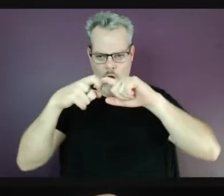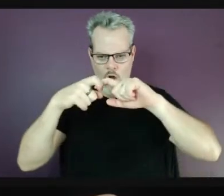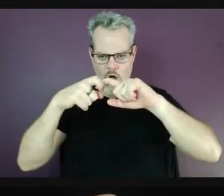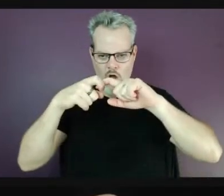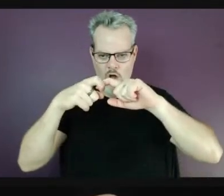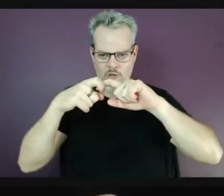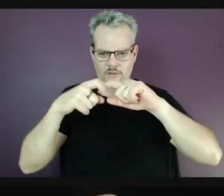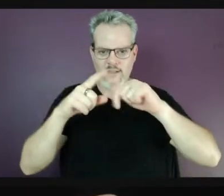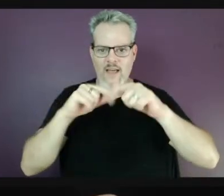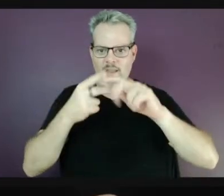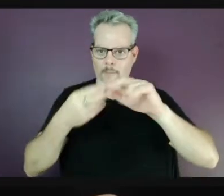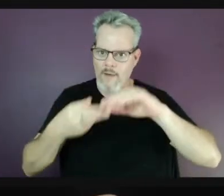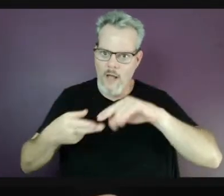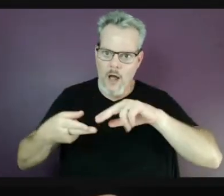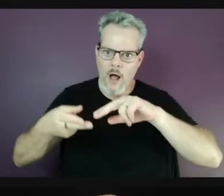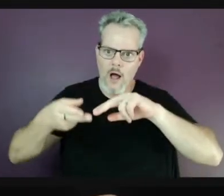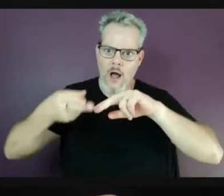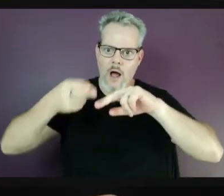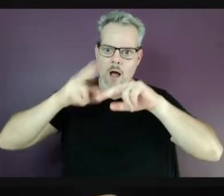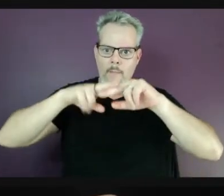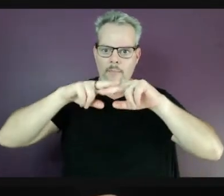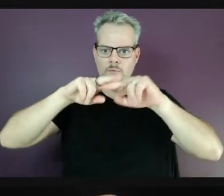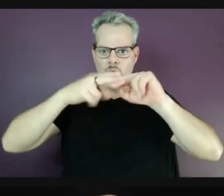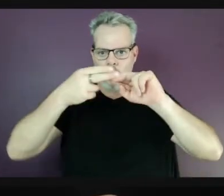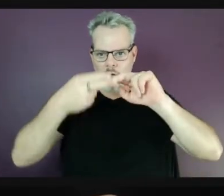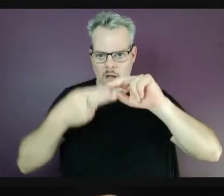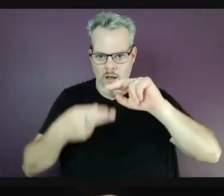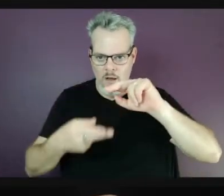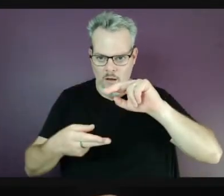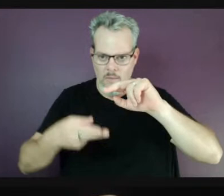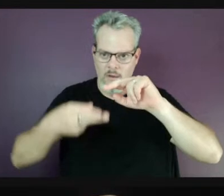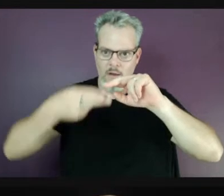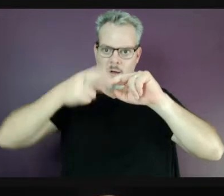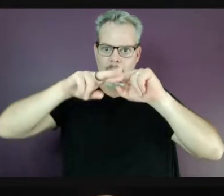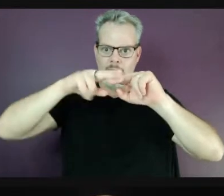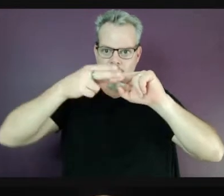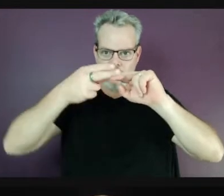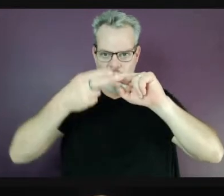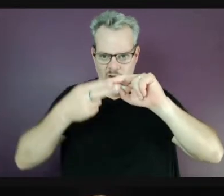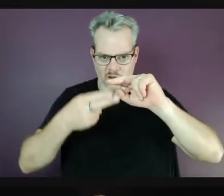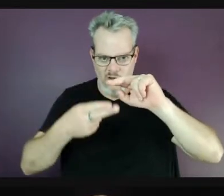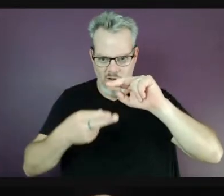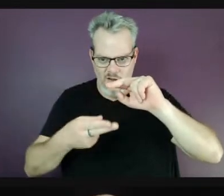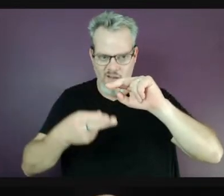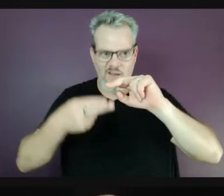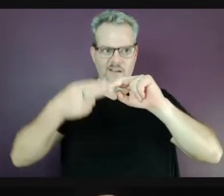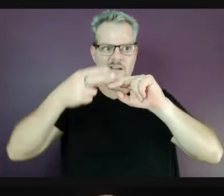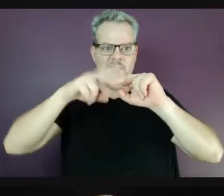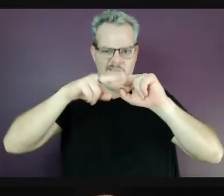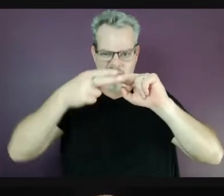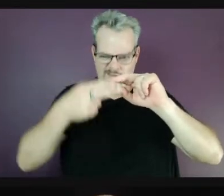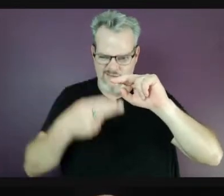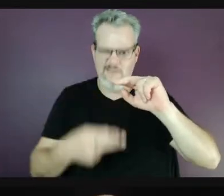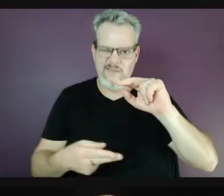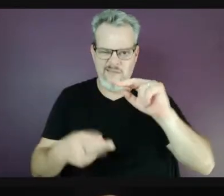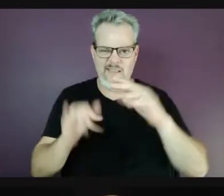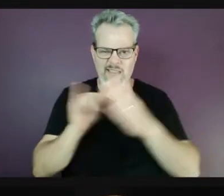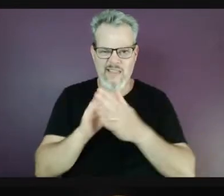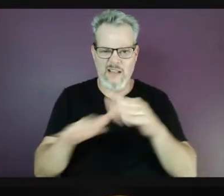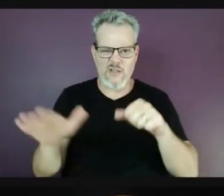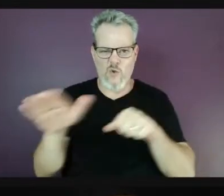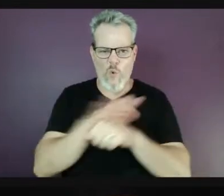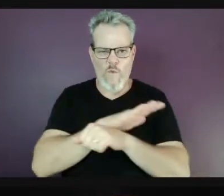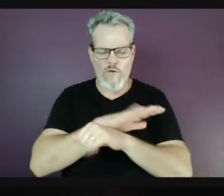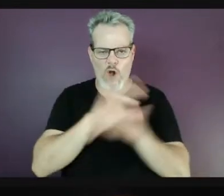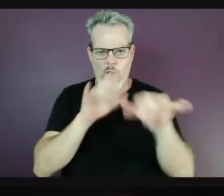they pick up again, slow down, pick up, slow down, pick up. So it might be slowing down here, and that's the overall pattern.